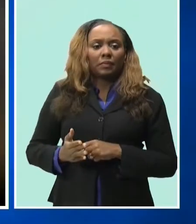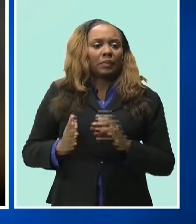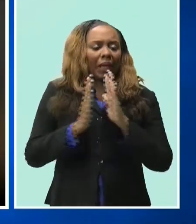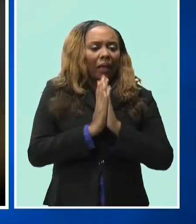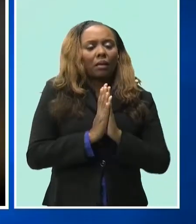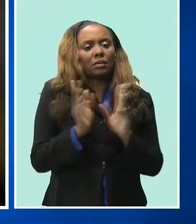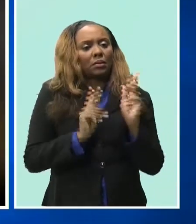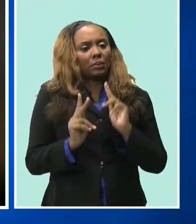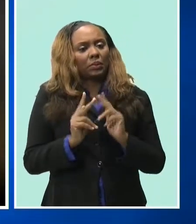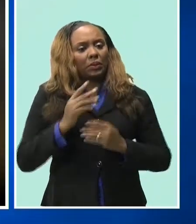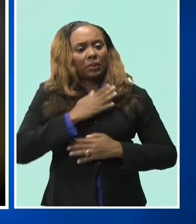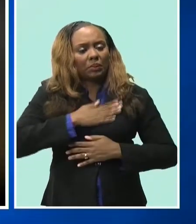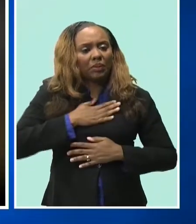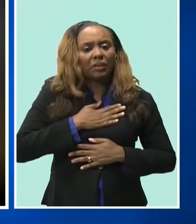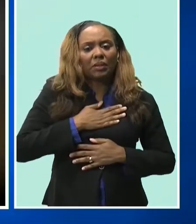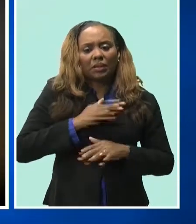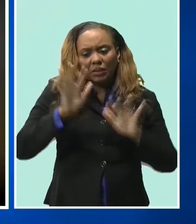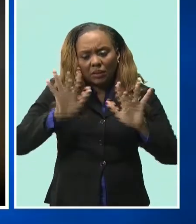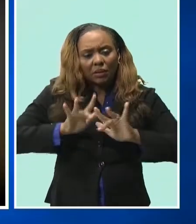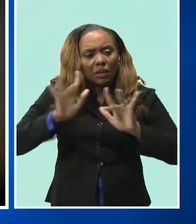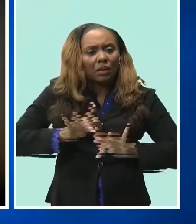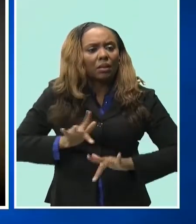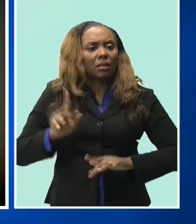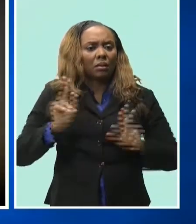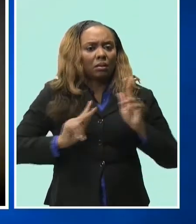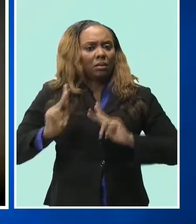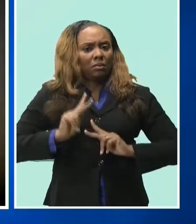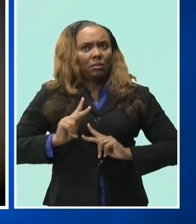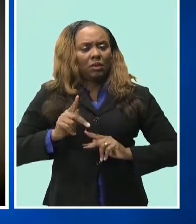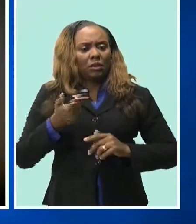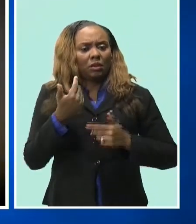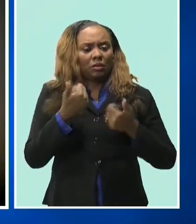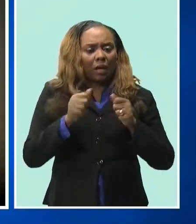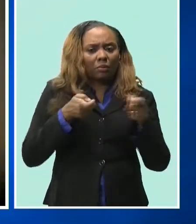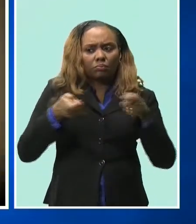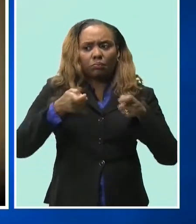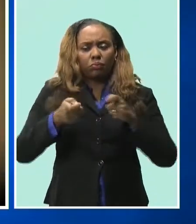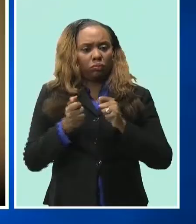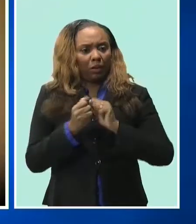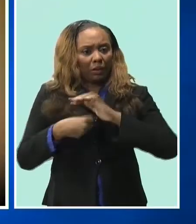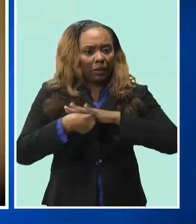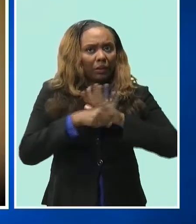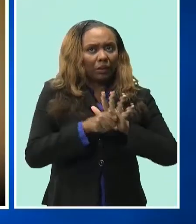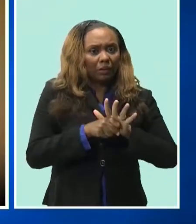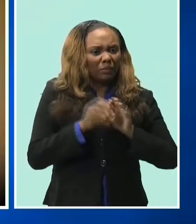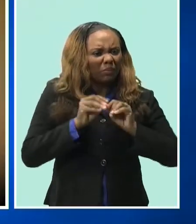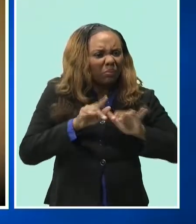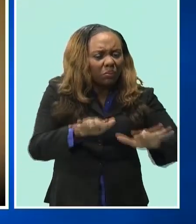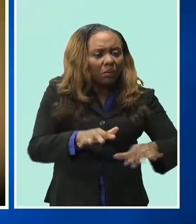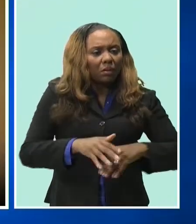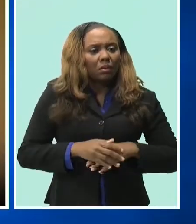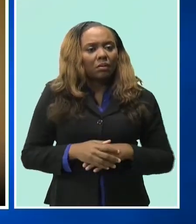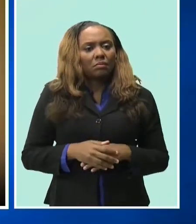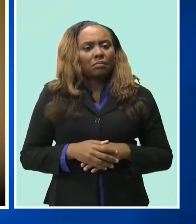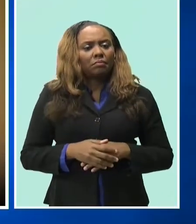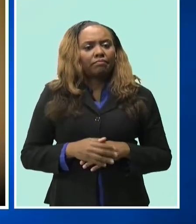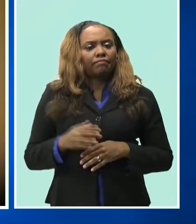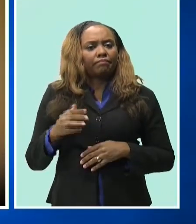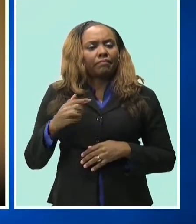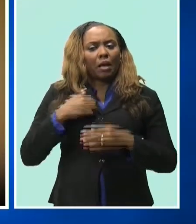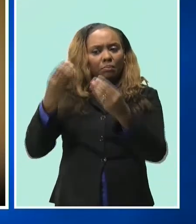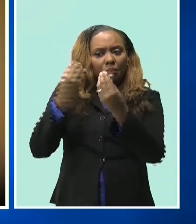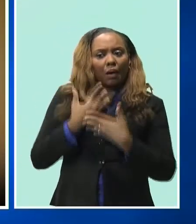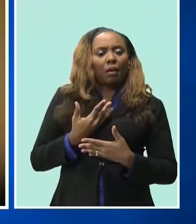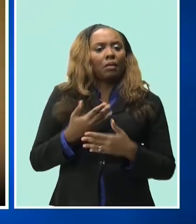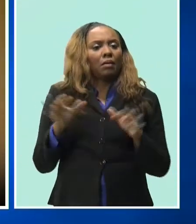to people to be sensitive to others as the country copes with the pandemic. We have received some reports from